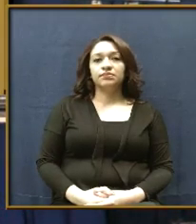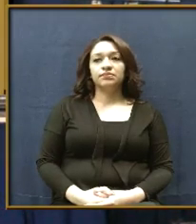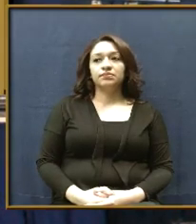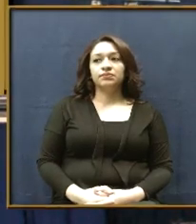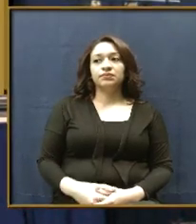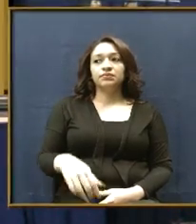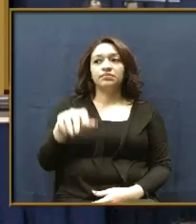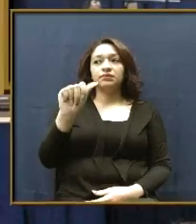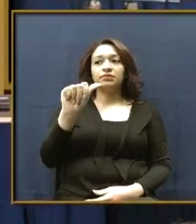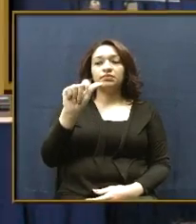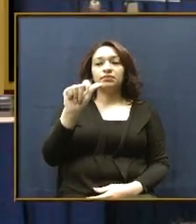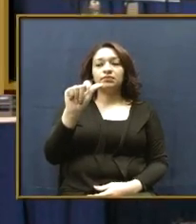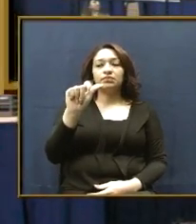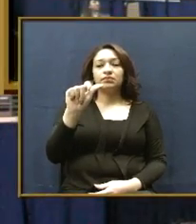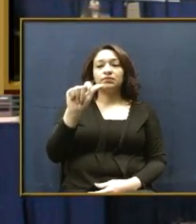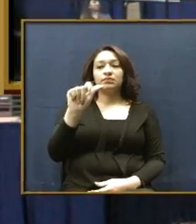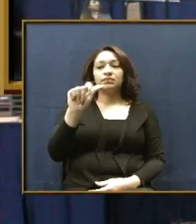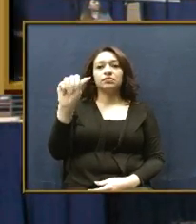Alyssa Miller.